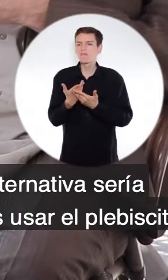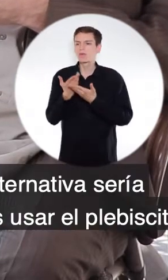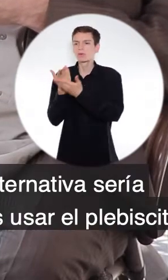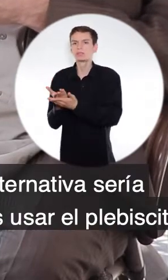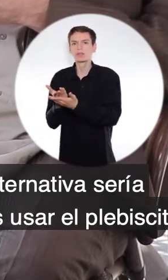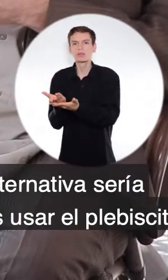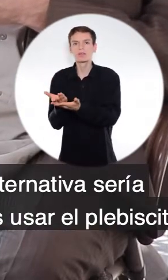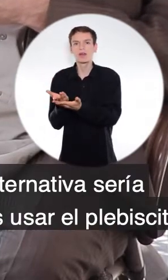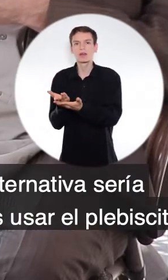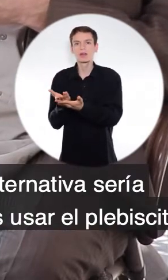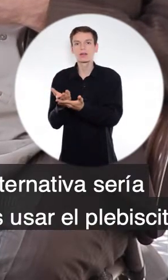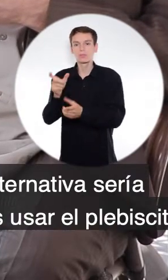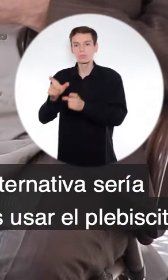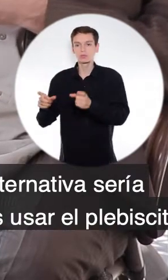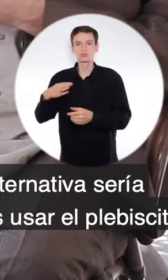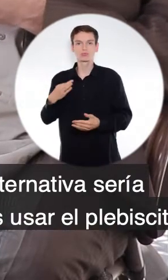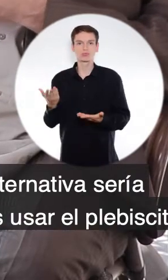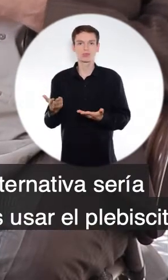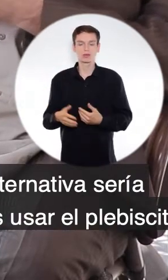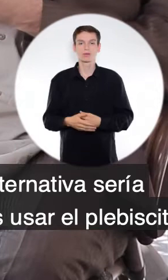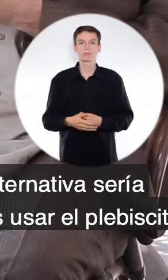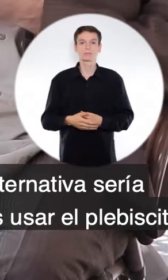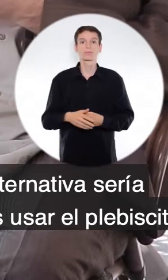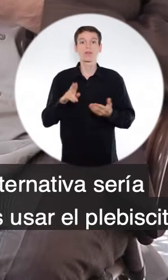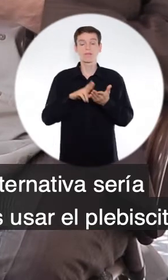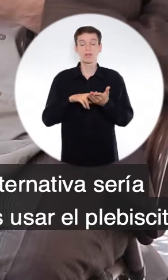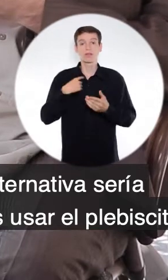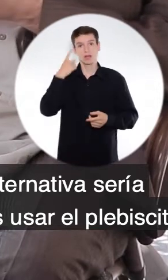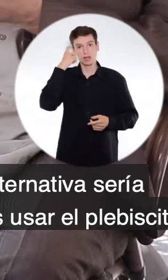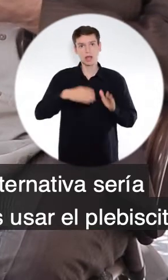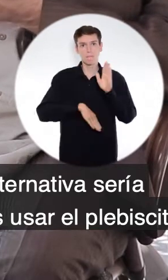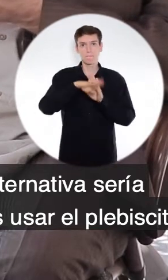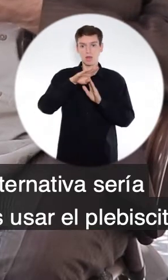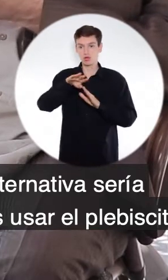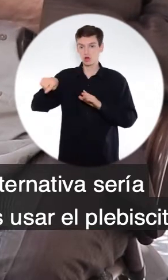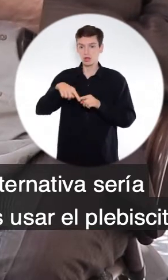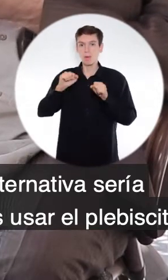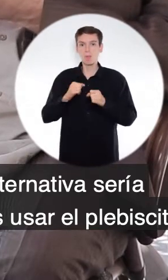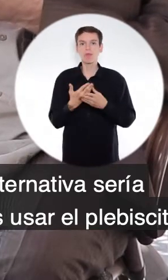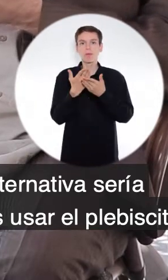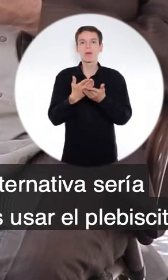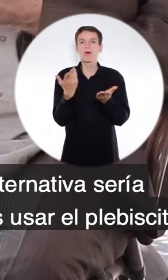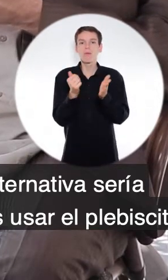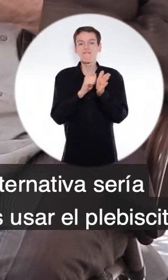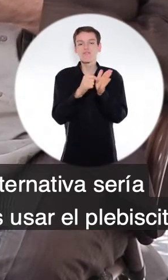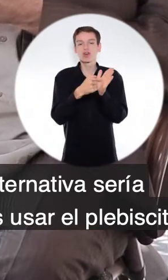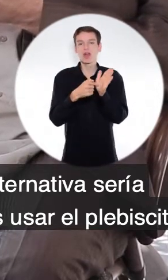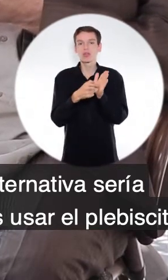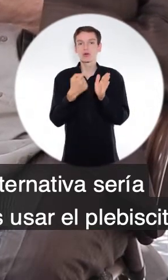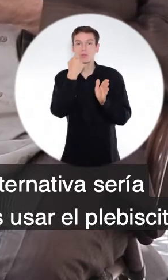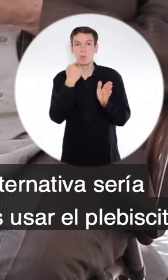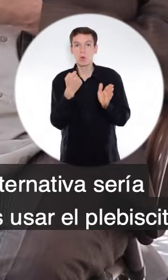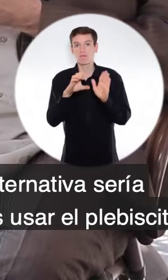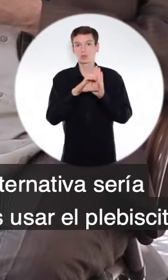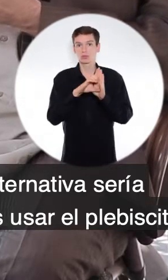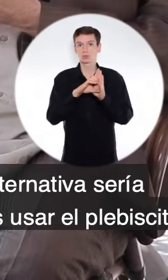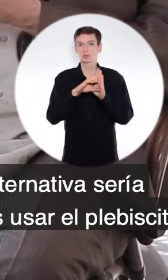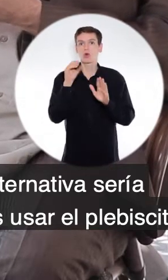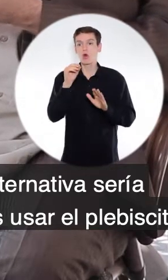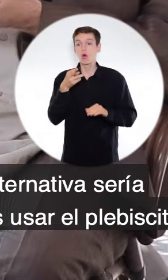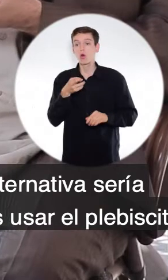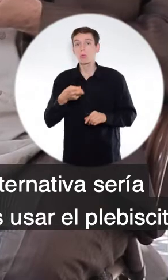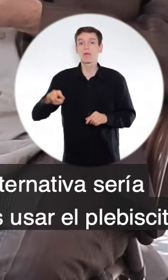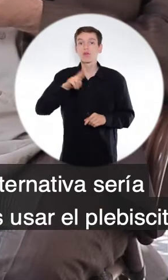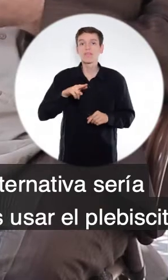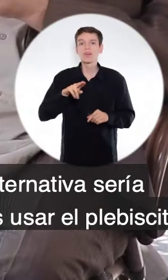a draft to the constitution. I understand. I understand. And, you know, an alternative would be to re-elect the Constituent Assembly. That would be another